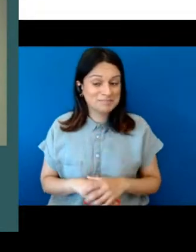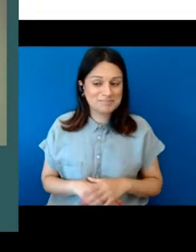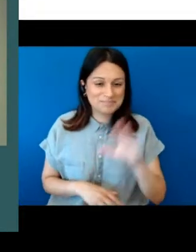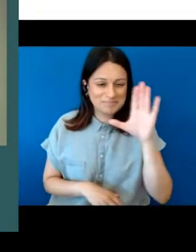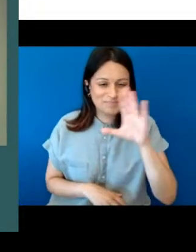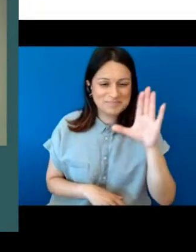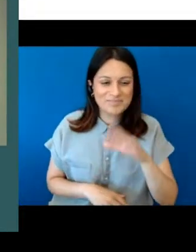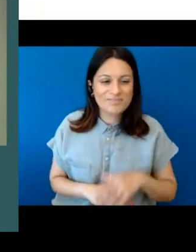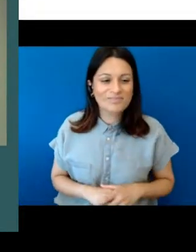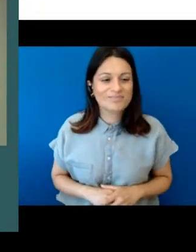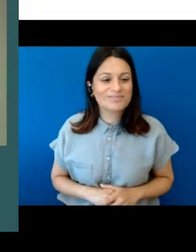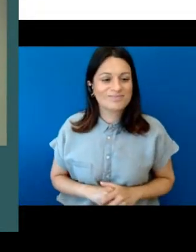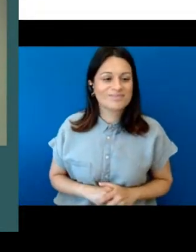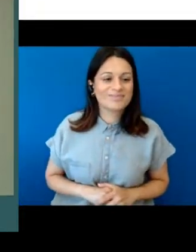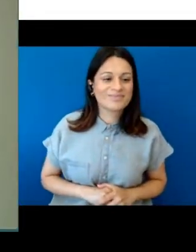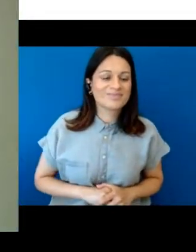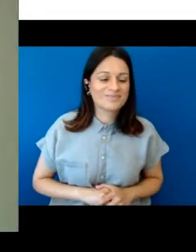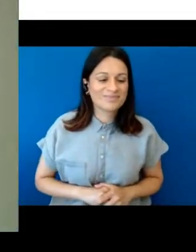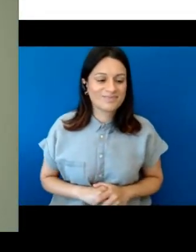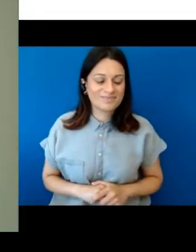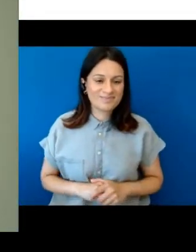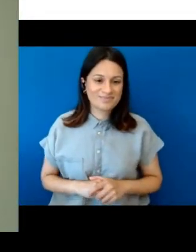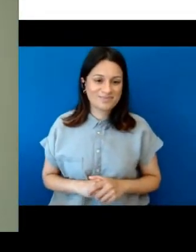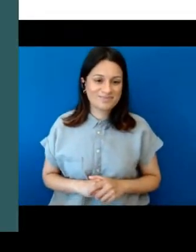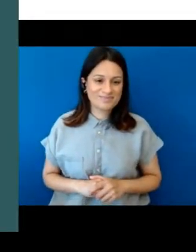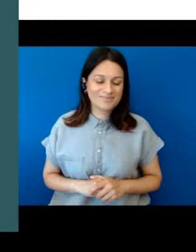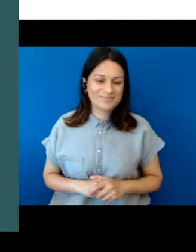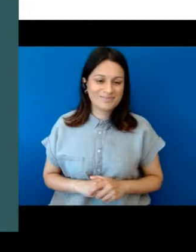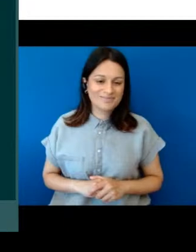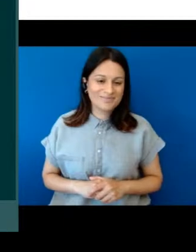Thank you. Goodbye. Bye.